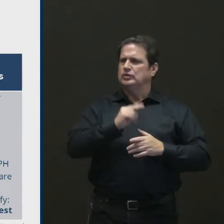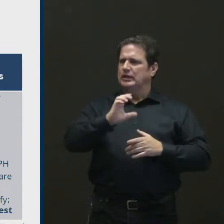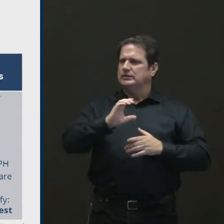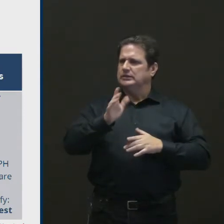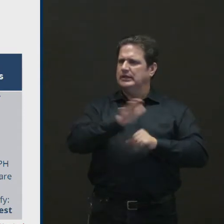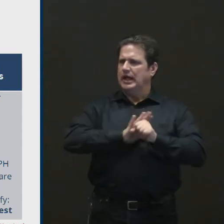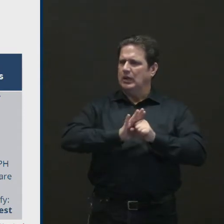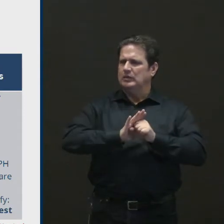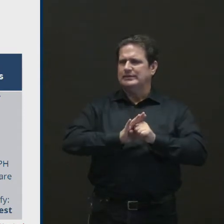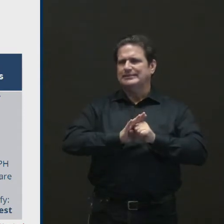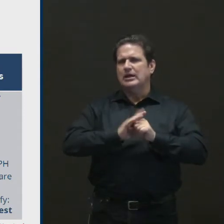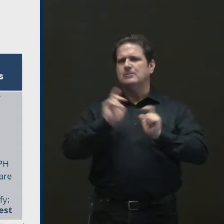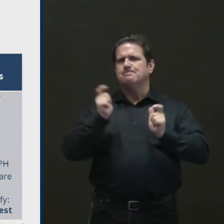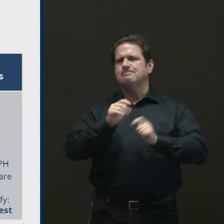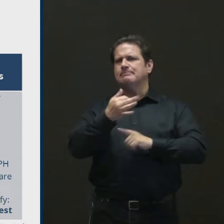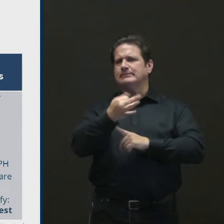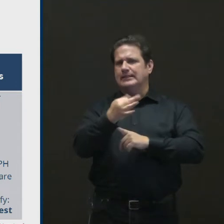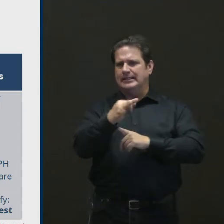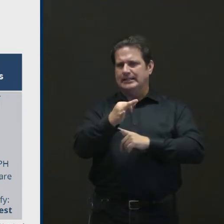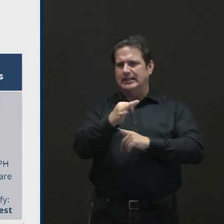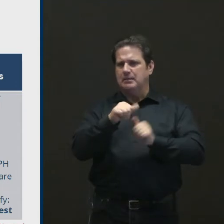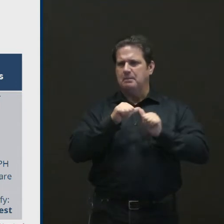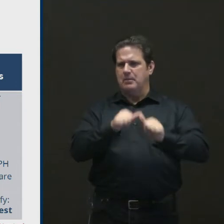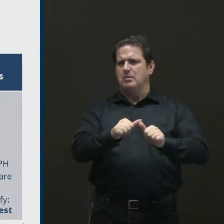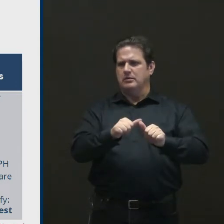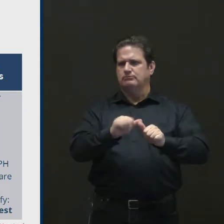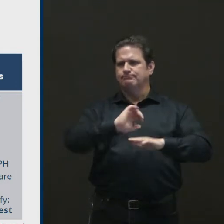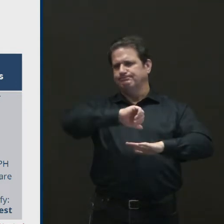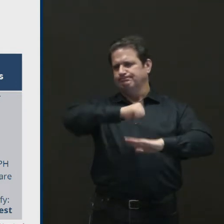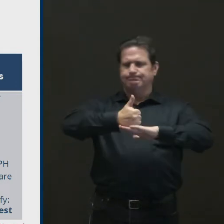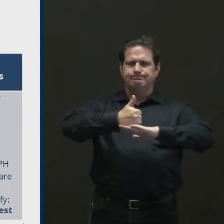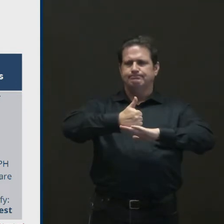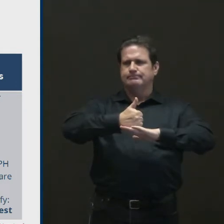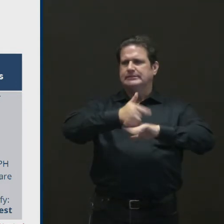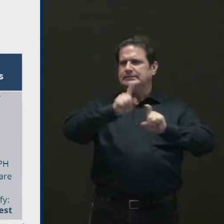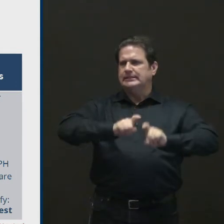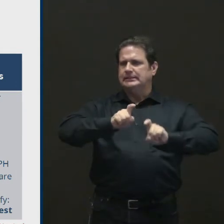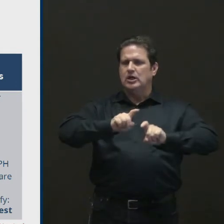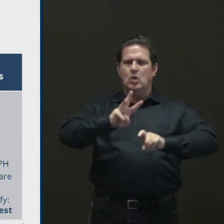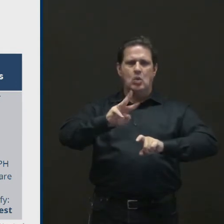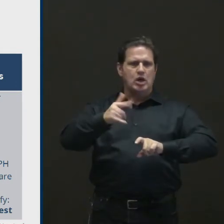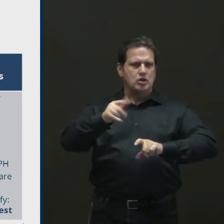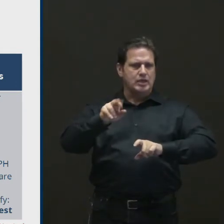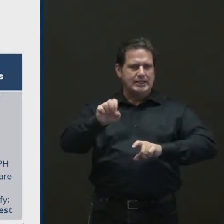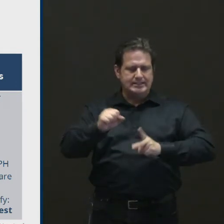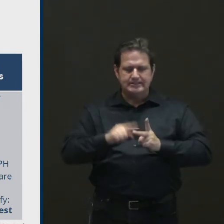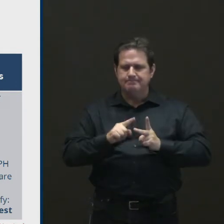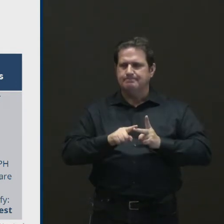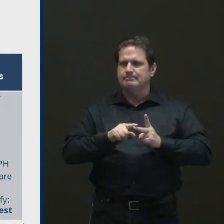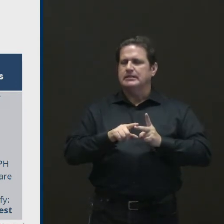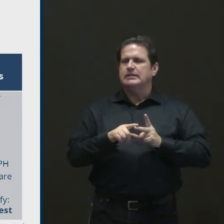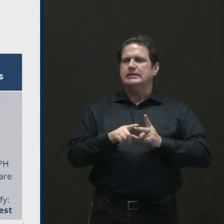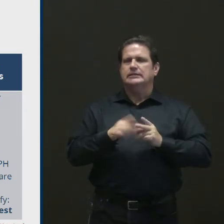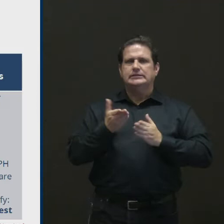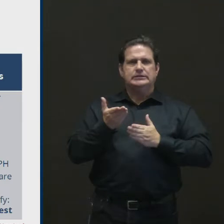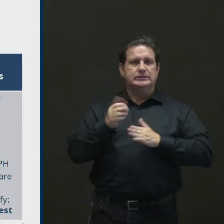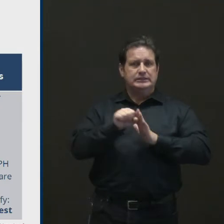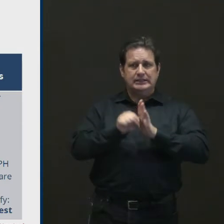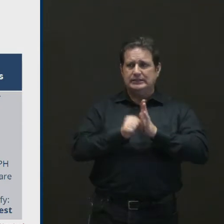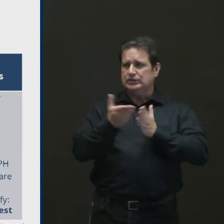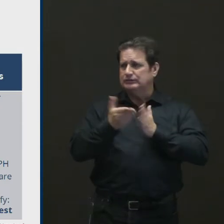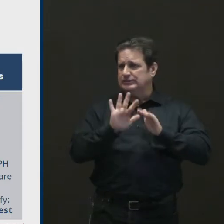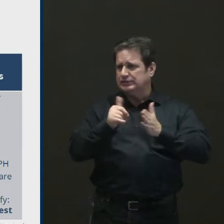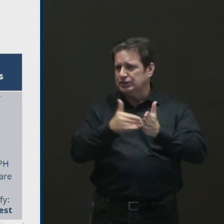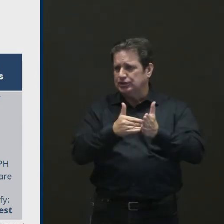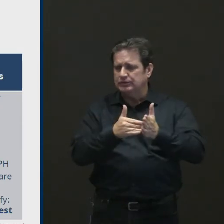really 19 permanent locations throughout the state. And these are made up of Walgreens, service centers, so the state service centers, and the public